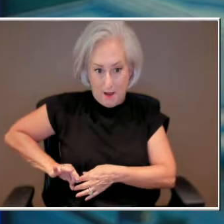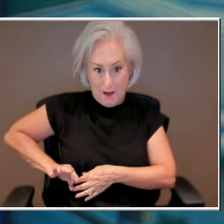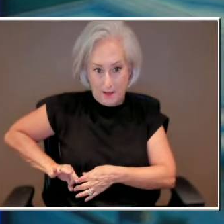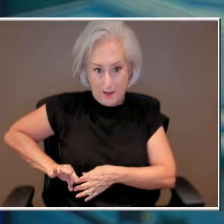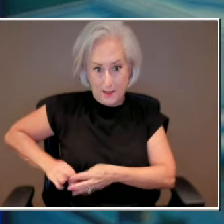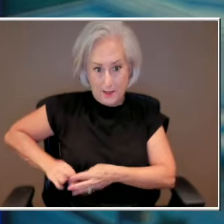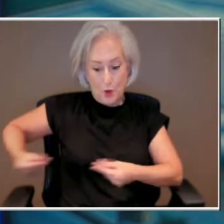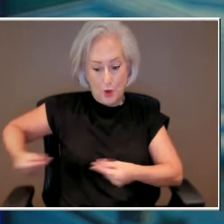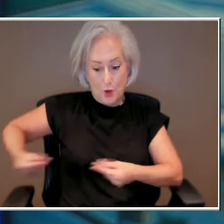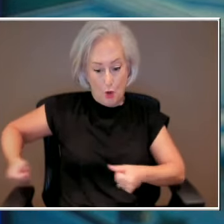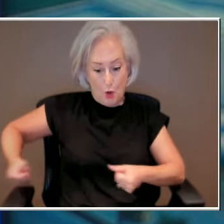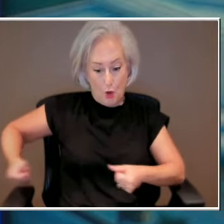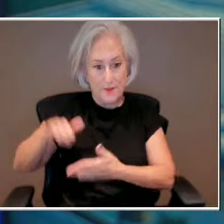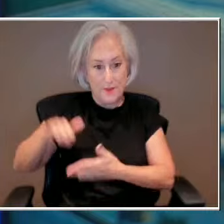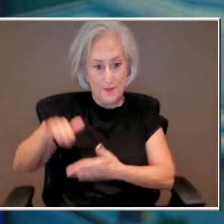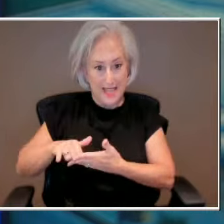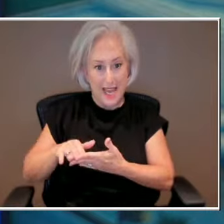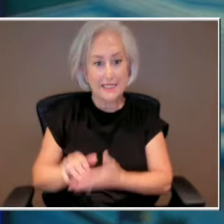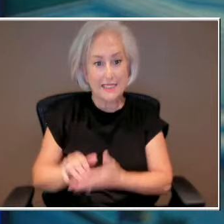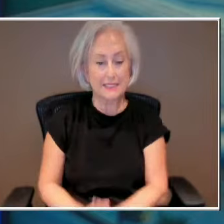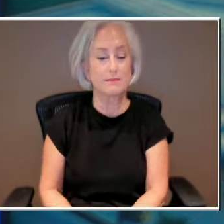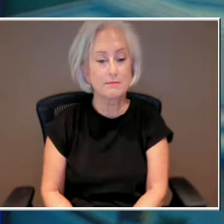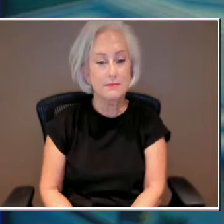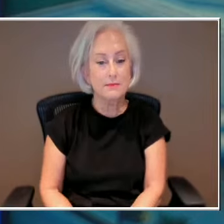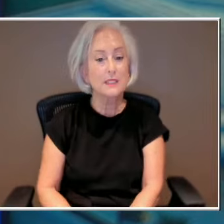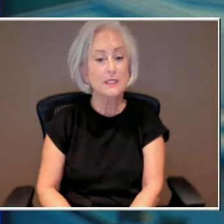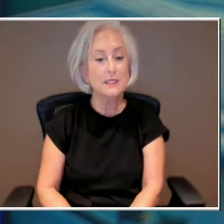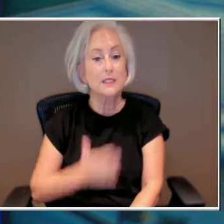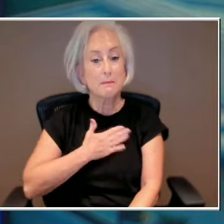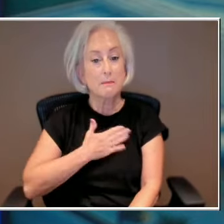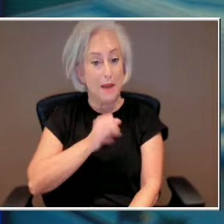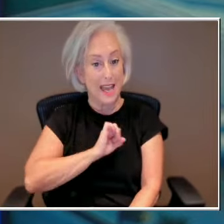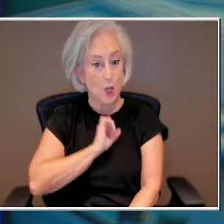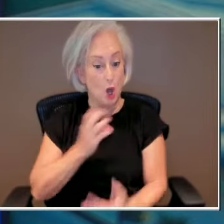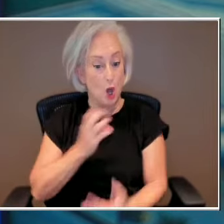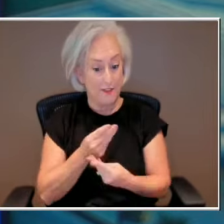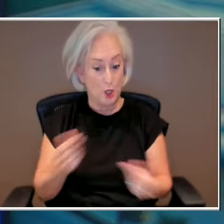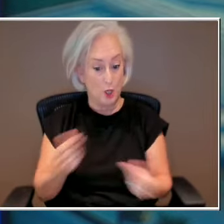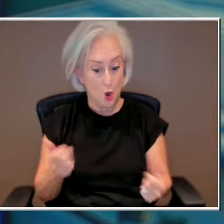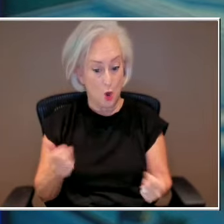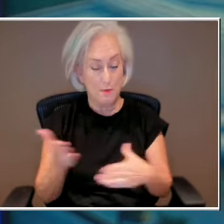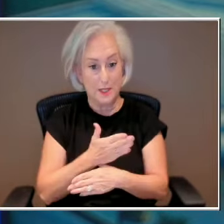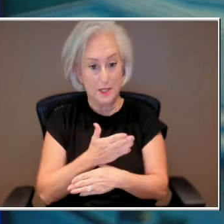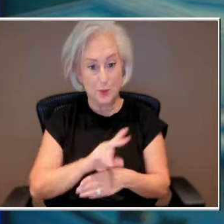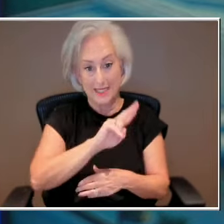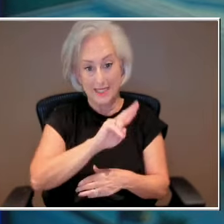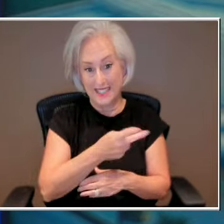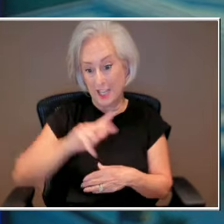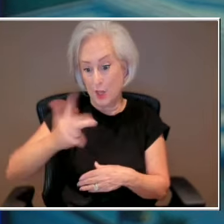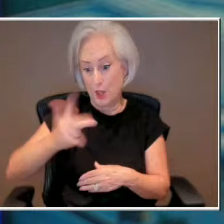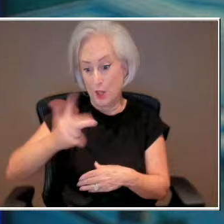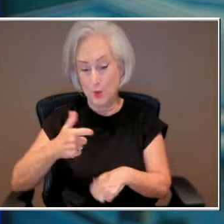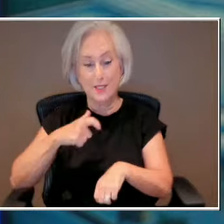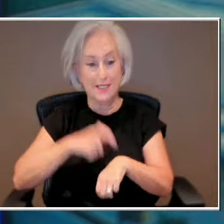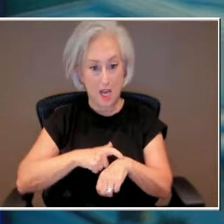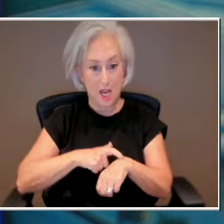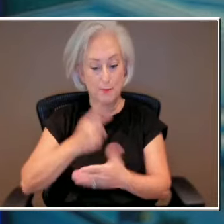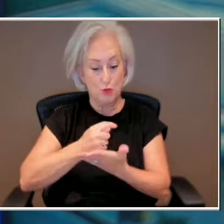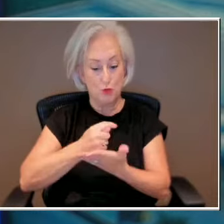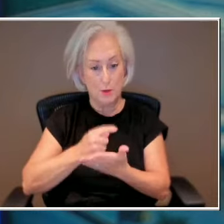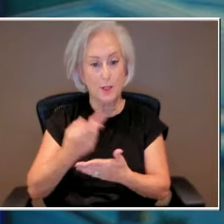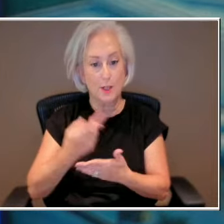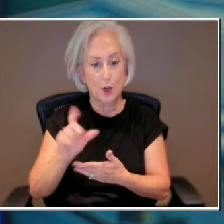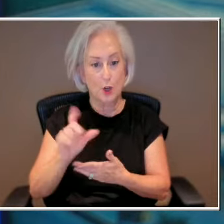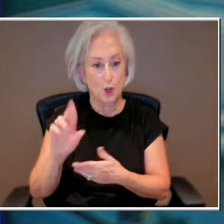So the cough that I had was gone in between the second and third treatments of the Enhertu. So I do believe that